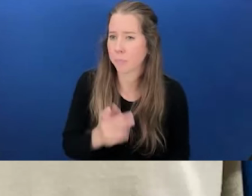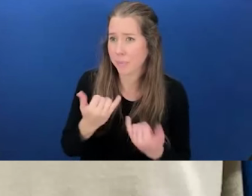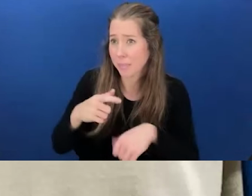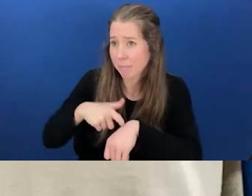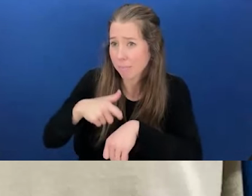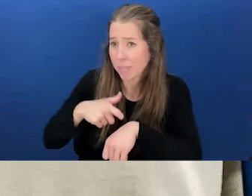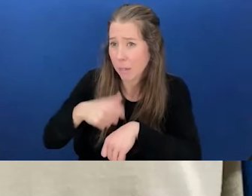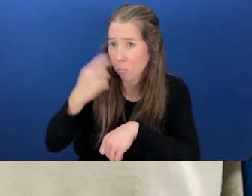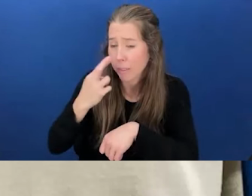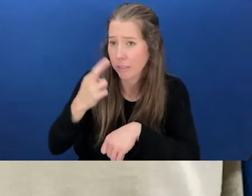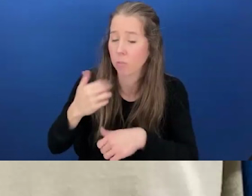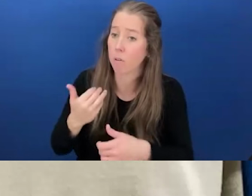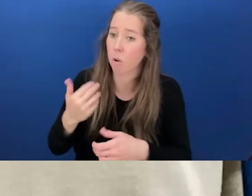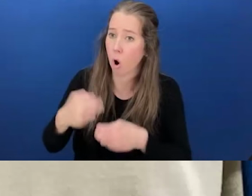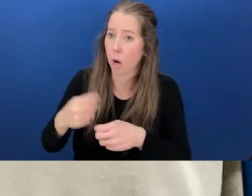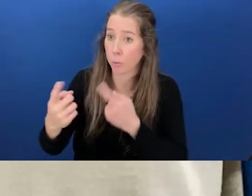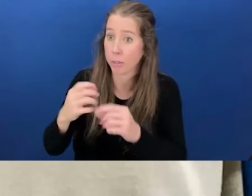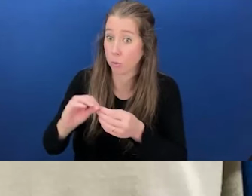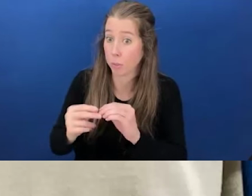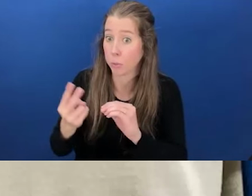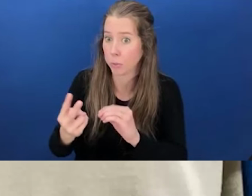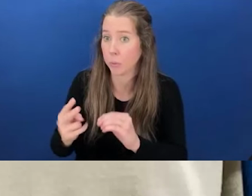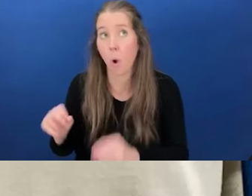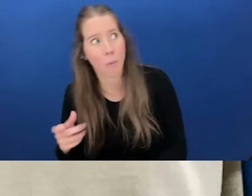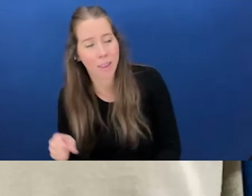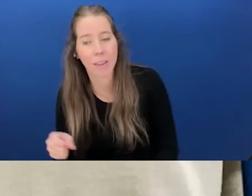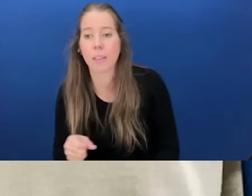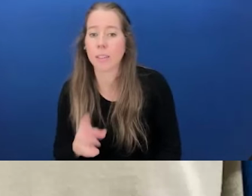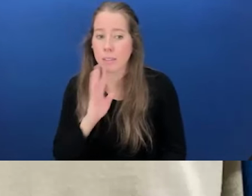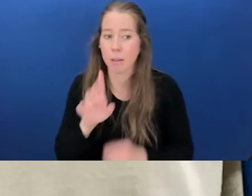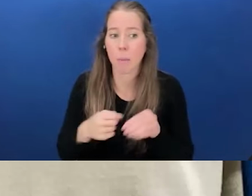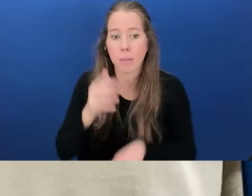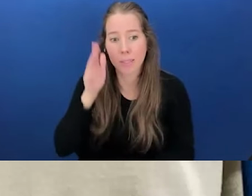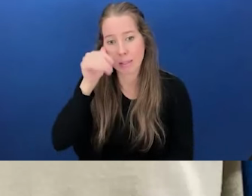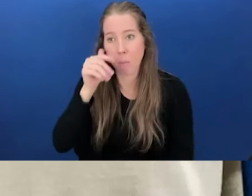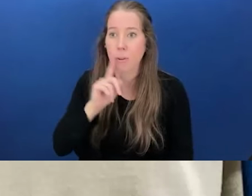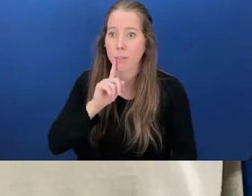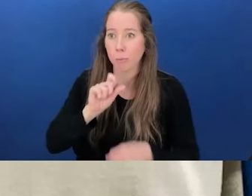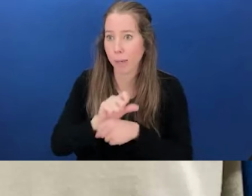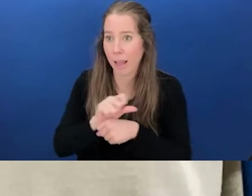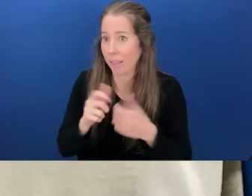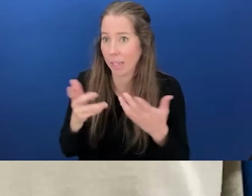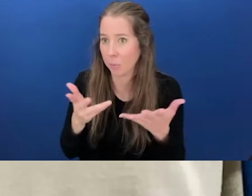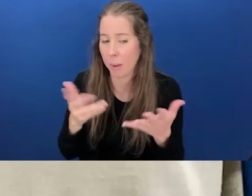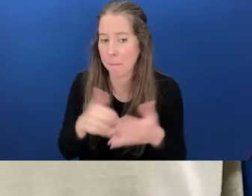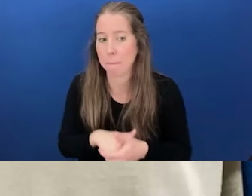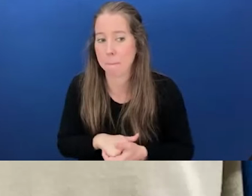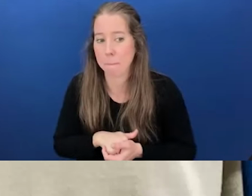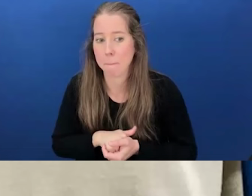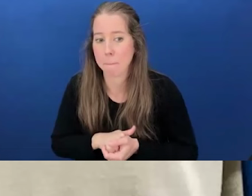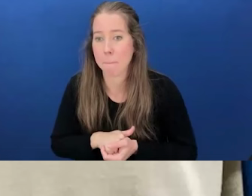and to get to our hard question number 2, Yeah. let's talk about the stubborn reality, which is